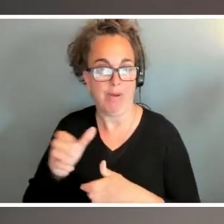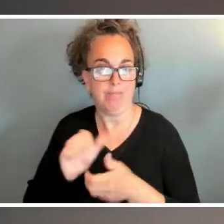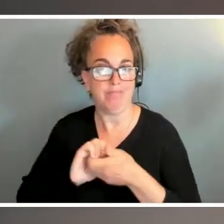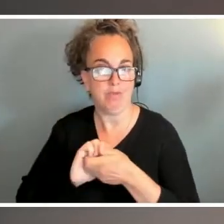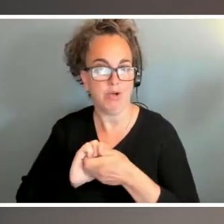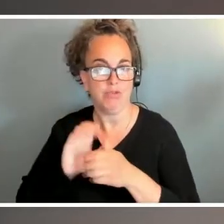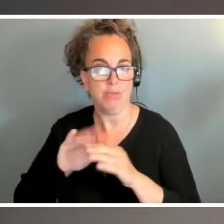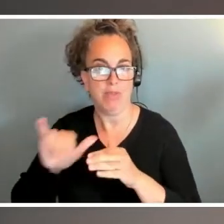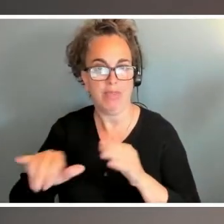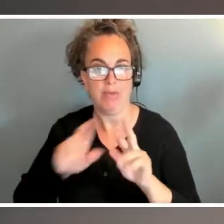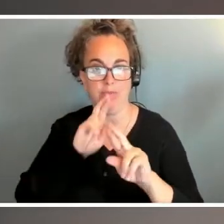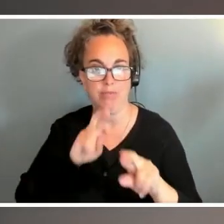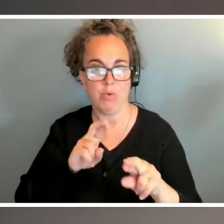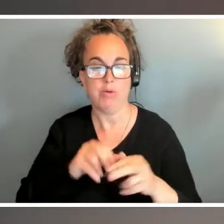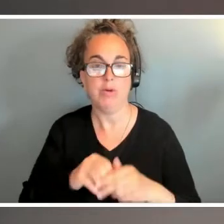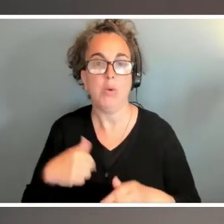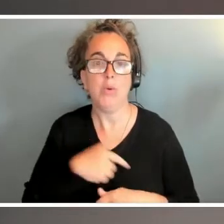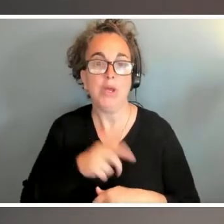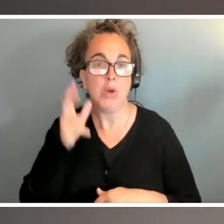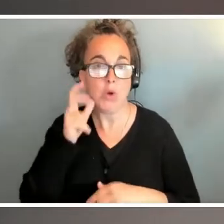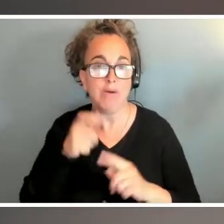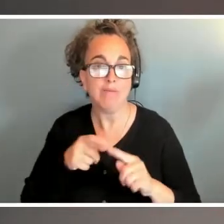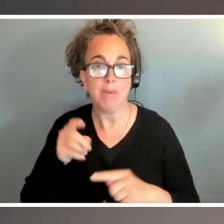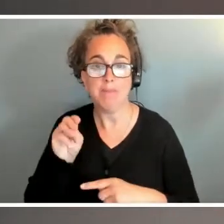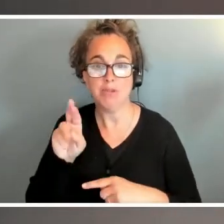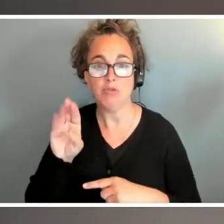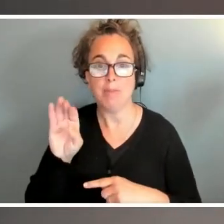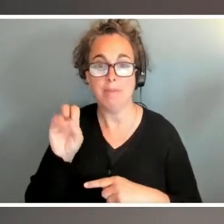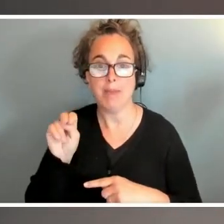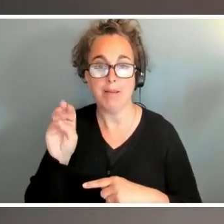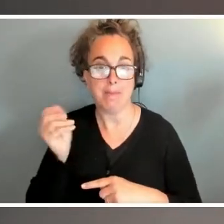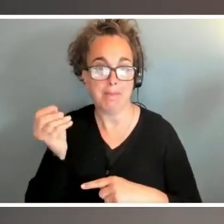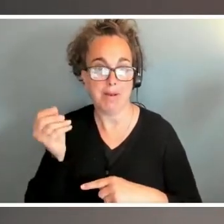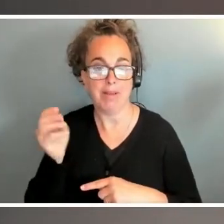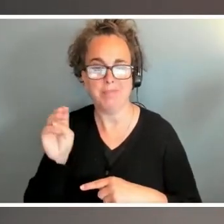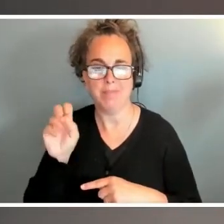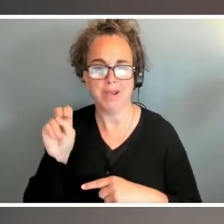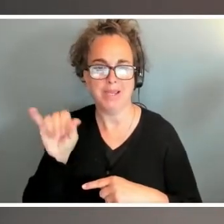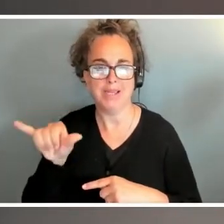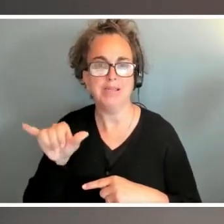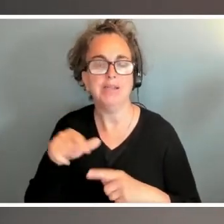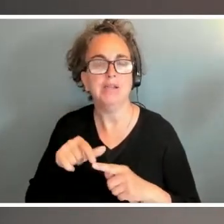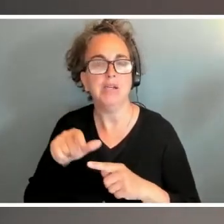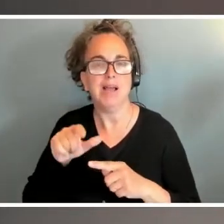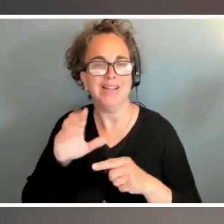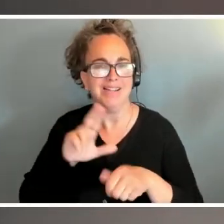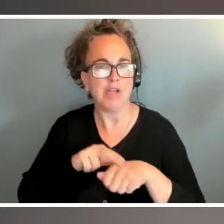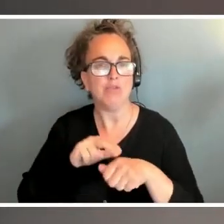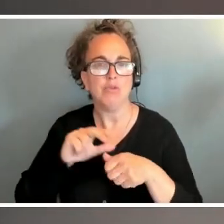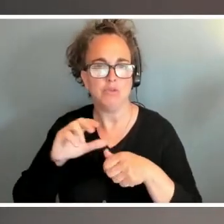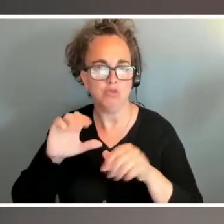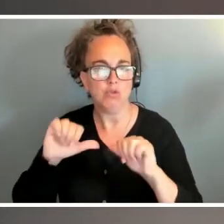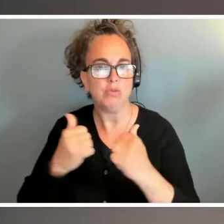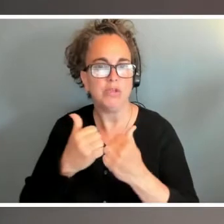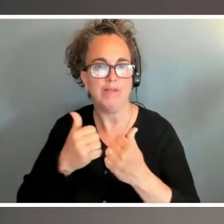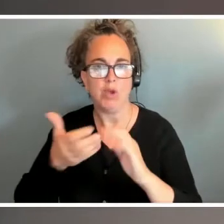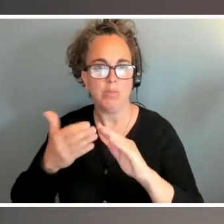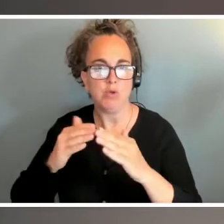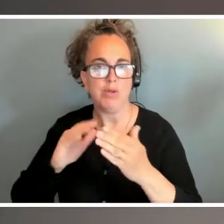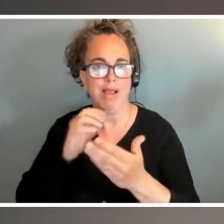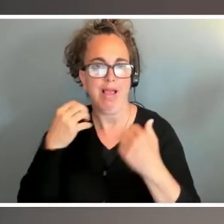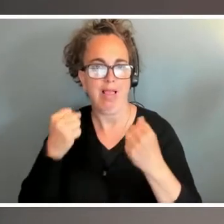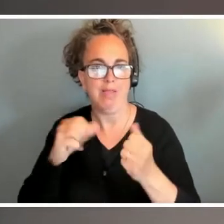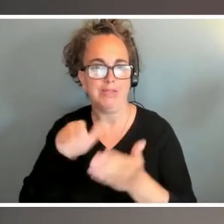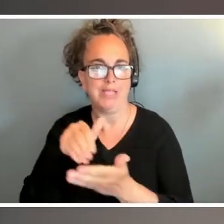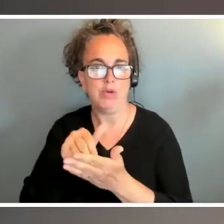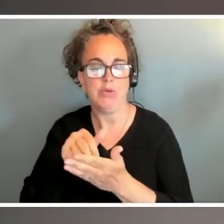report. We heard from Mr. Ben Money from the National Association of Community Health Centers and Dr. Cameron Matthews from City